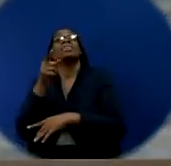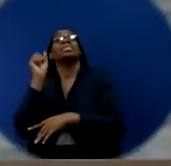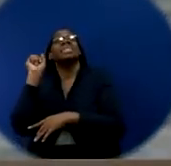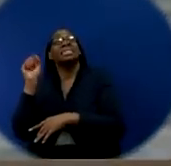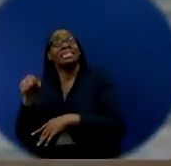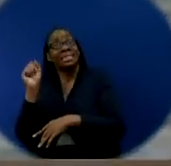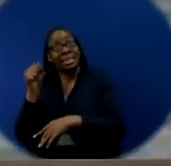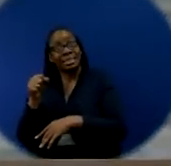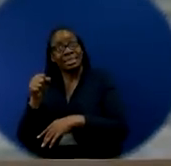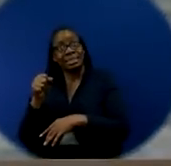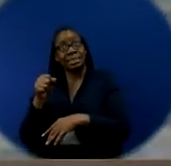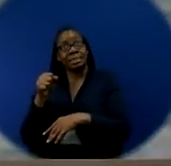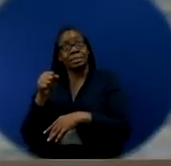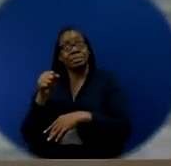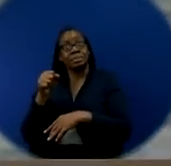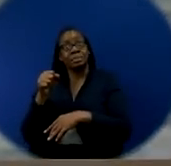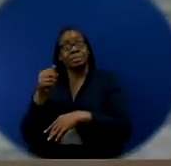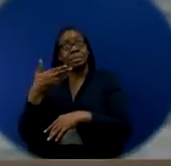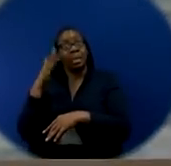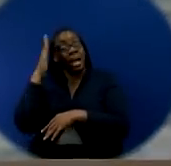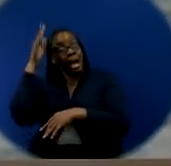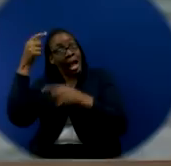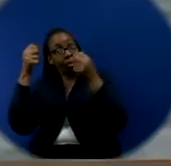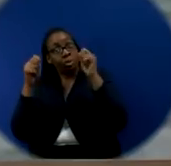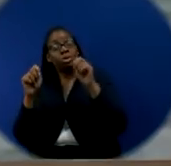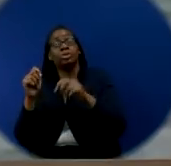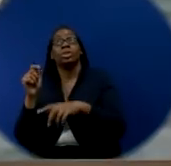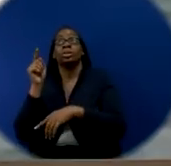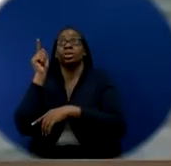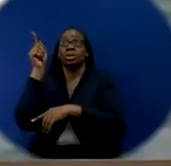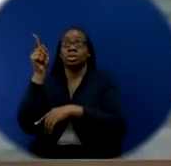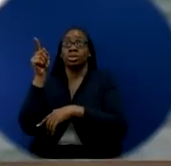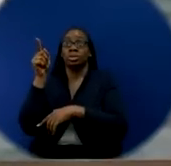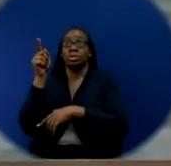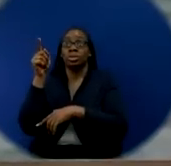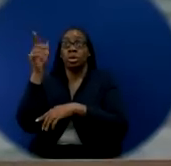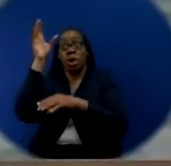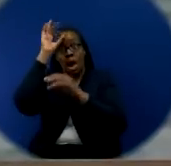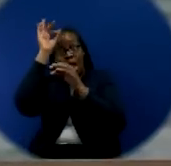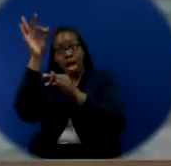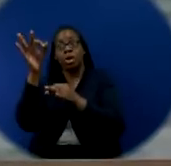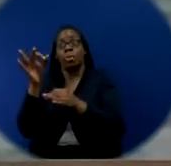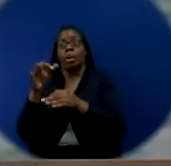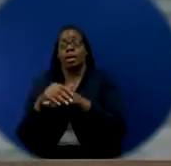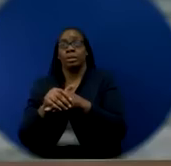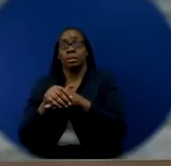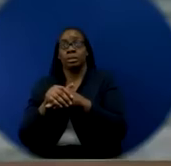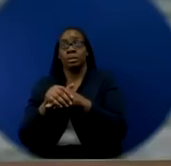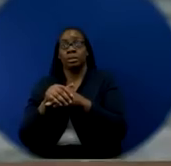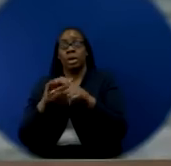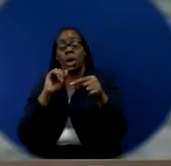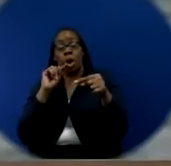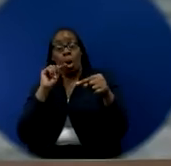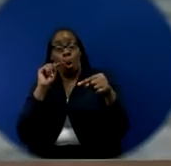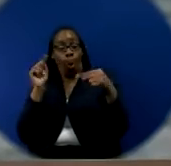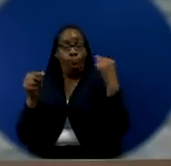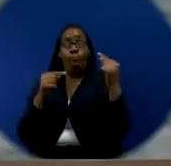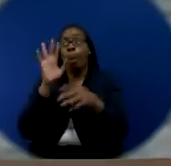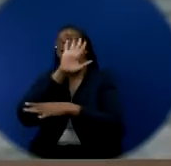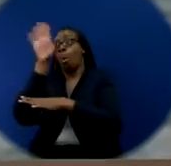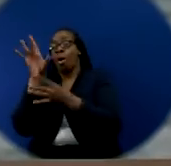yes. I will trust you and obey. When your spirit speaks to